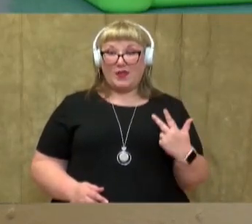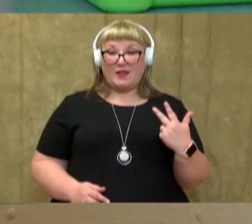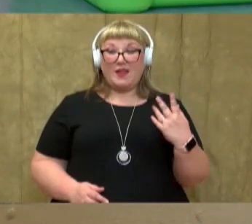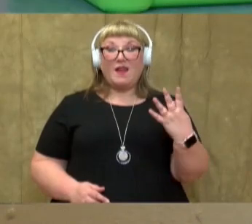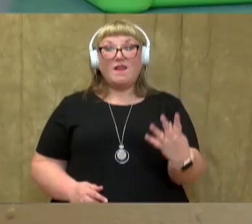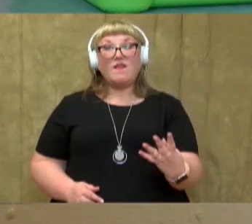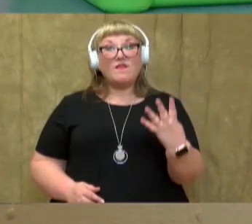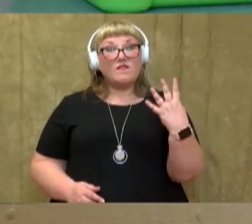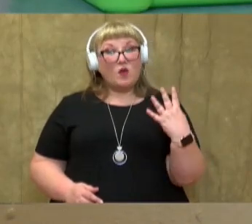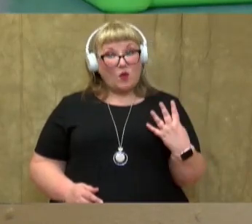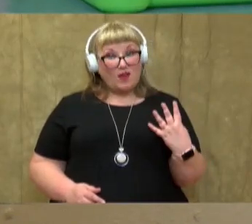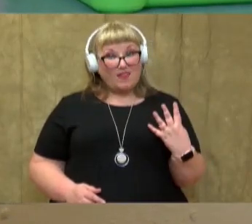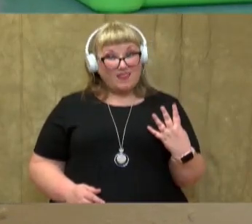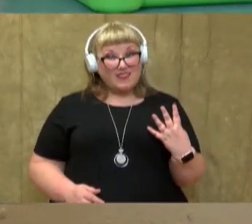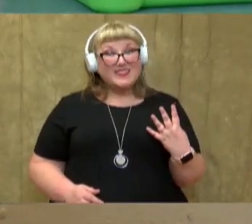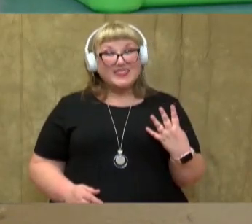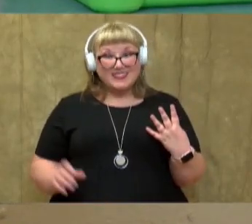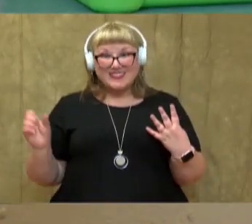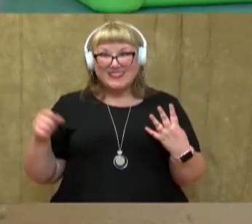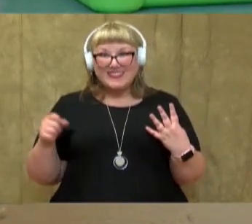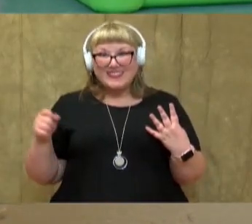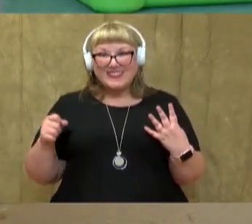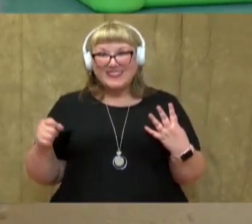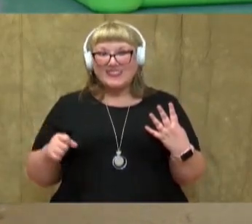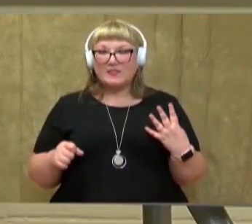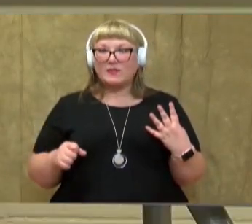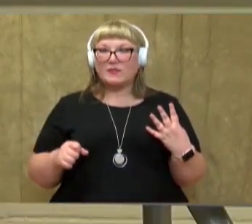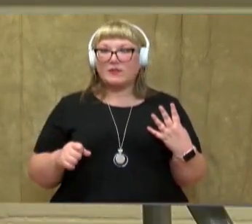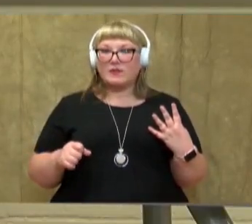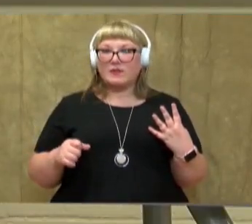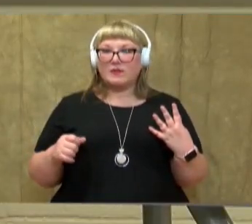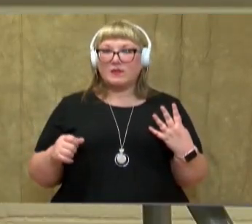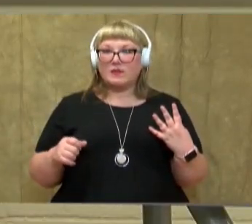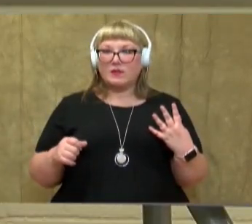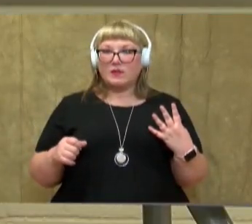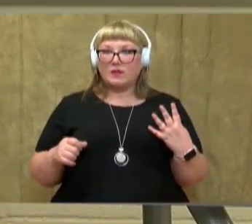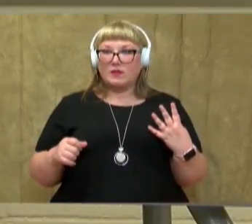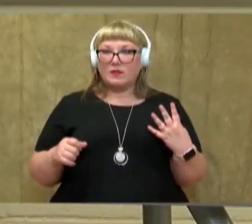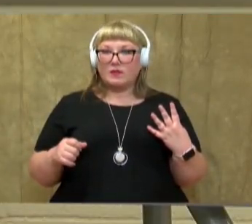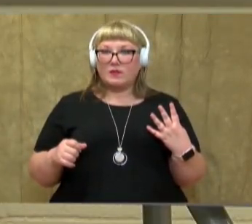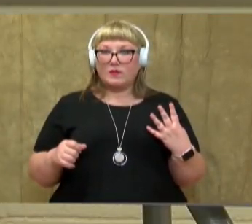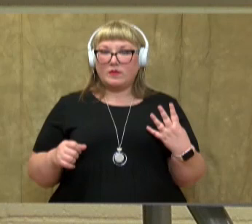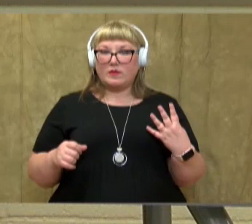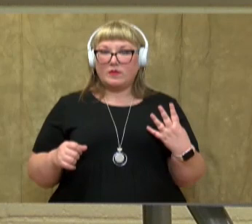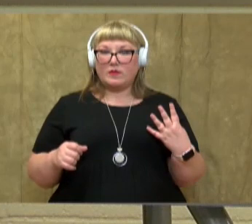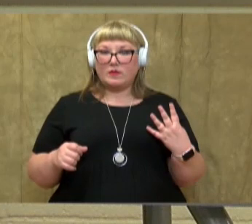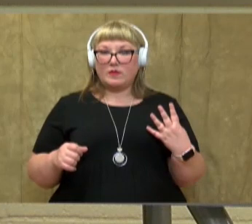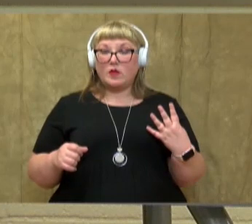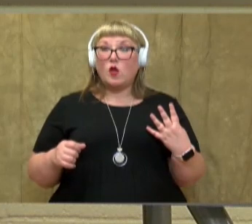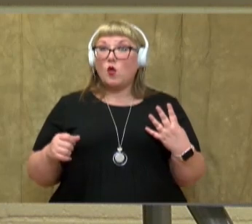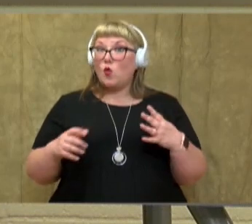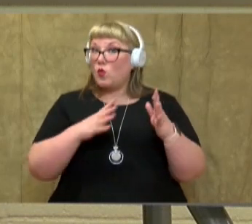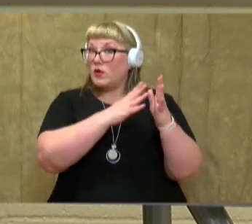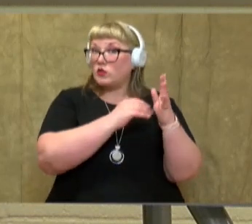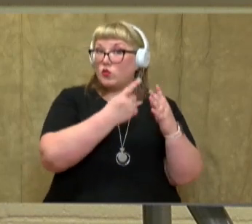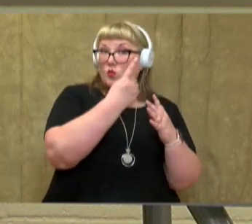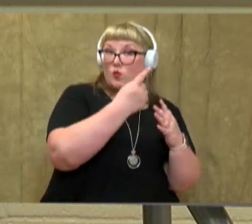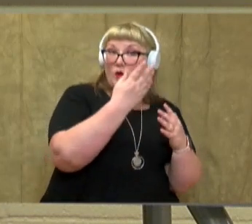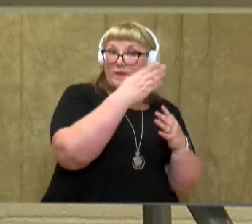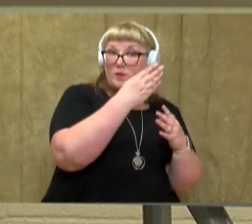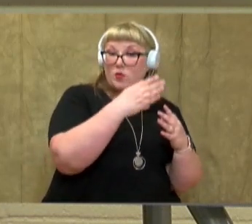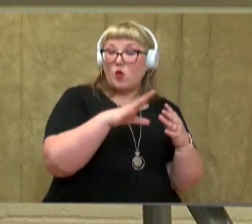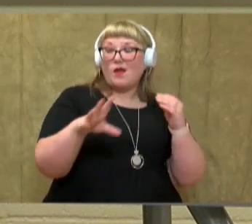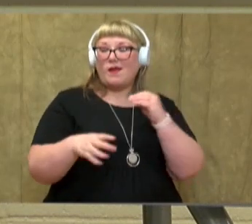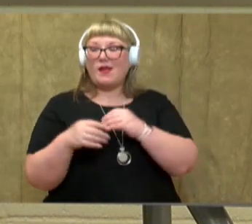three, four. Good job. Now let's make sure we have four. We took one away from the blue and added it to the green.